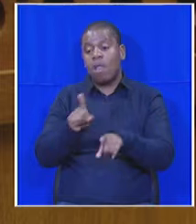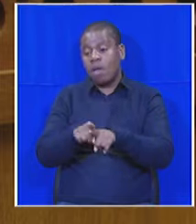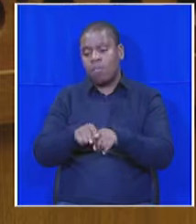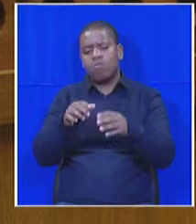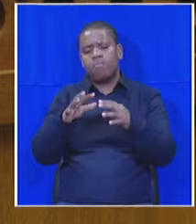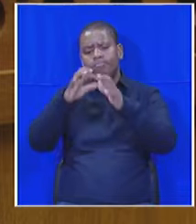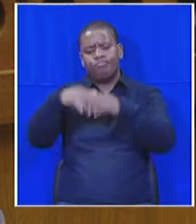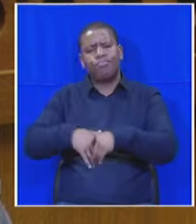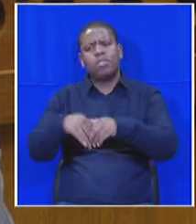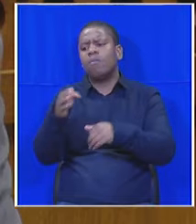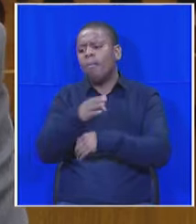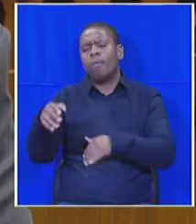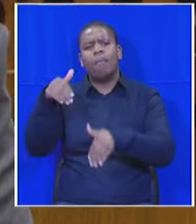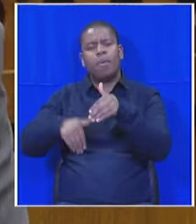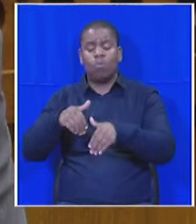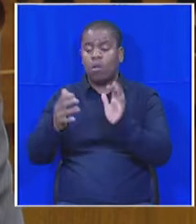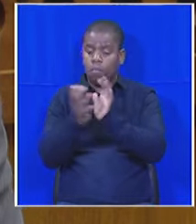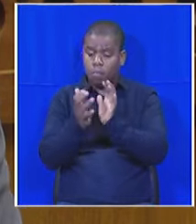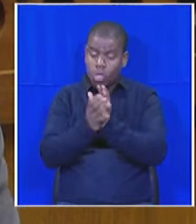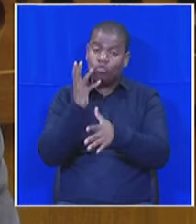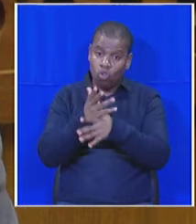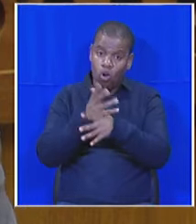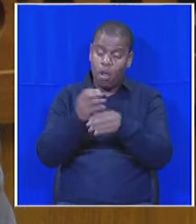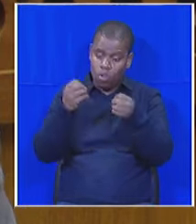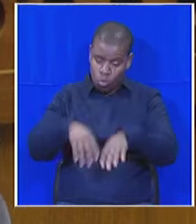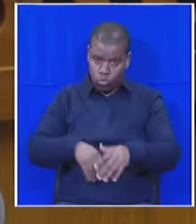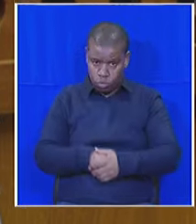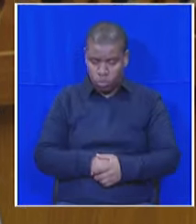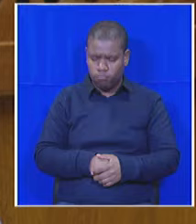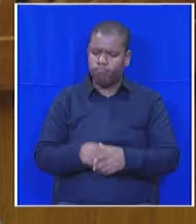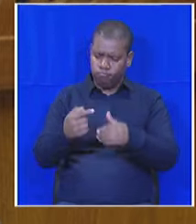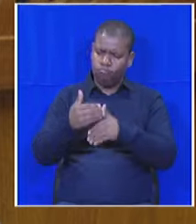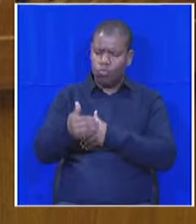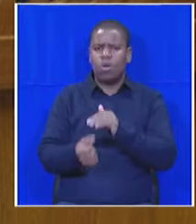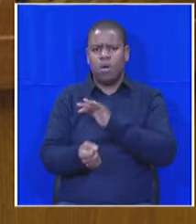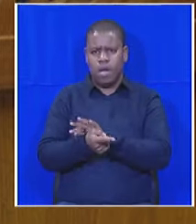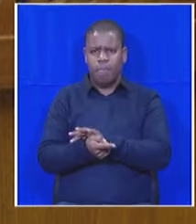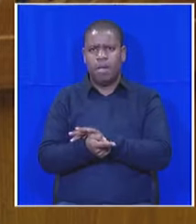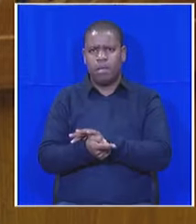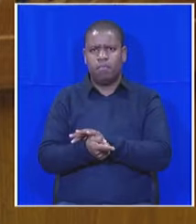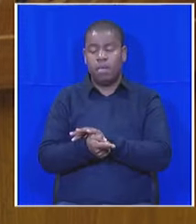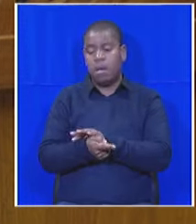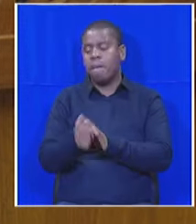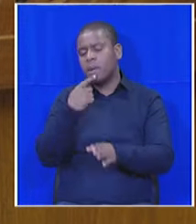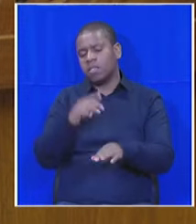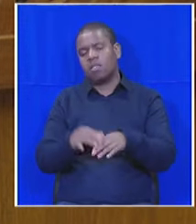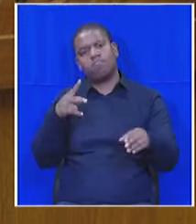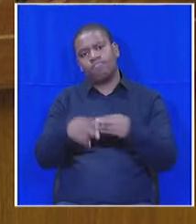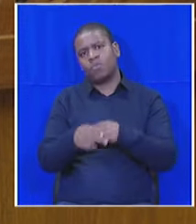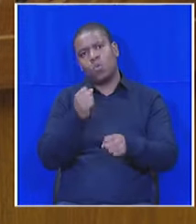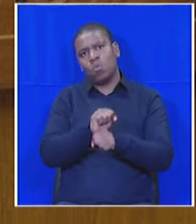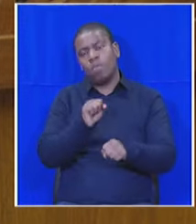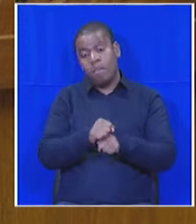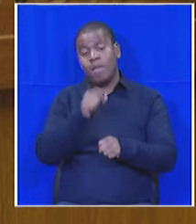mining industry. We'll have meetings on job losses. They have the meetings and shout at the industry, telling them not to cut jobs. There's no knowledge